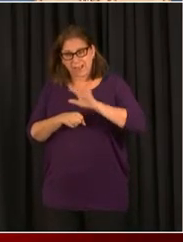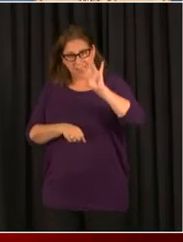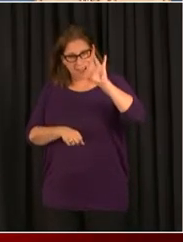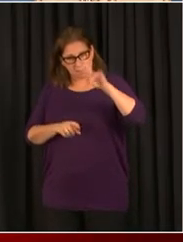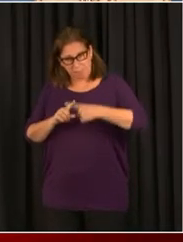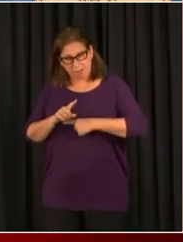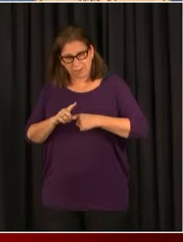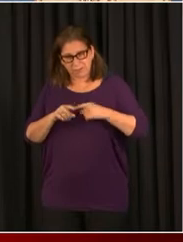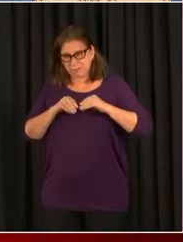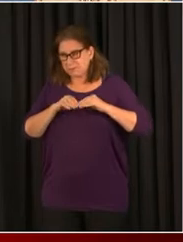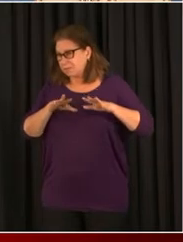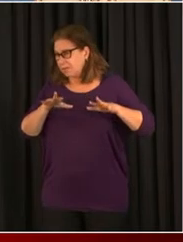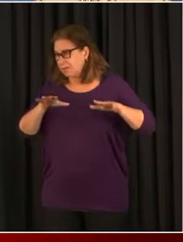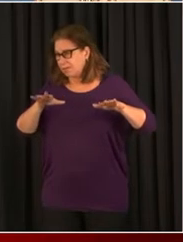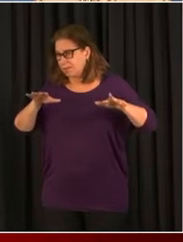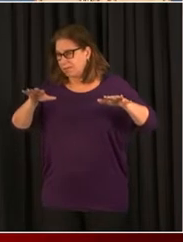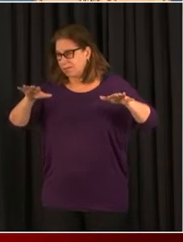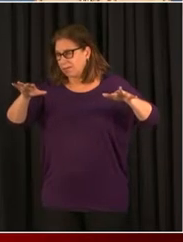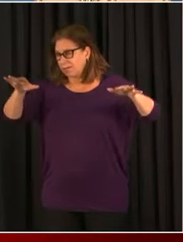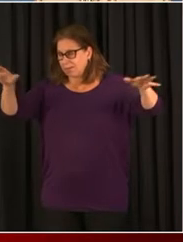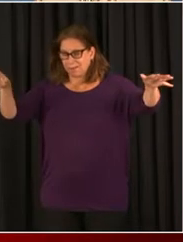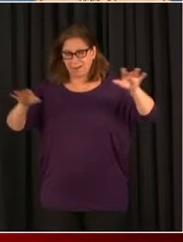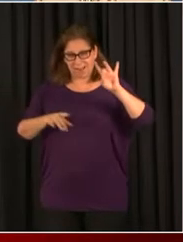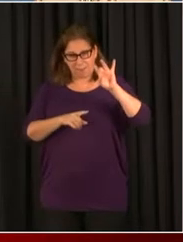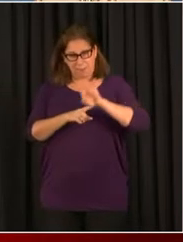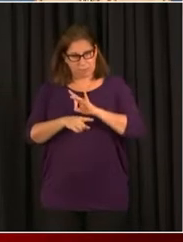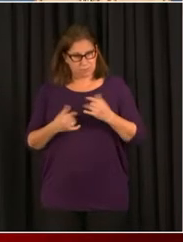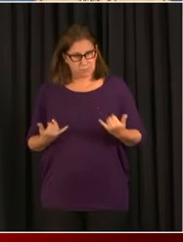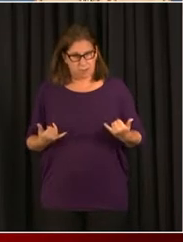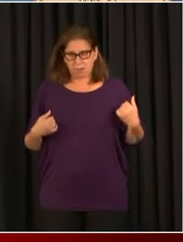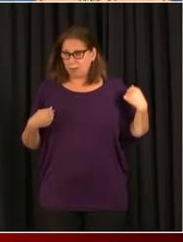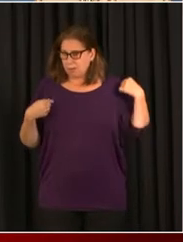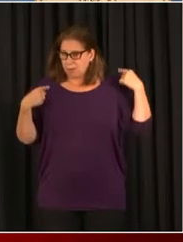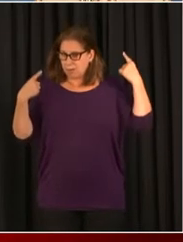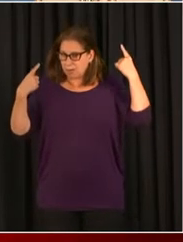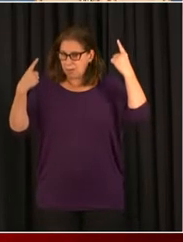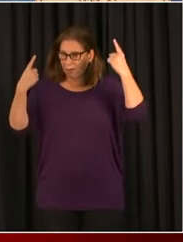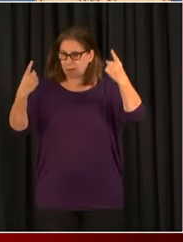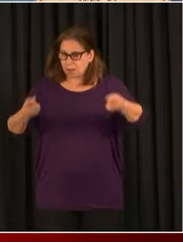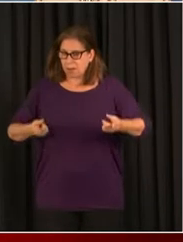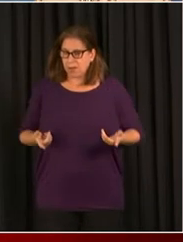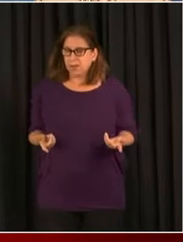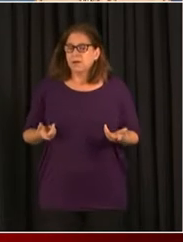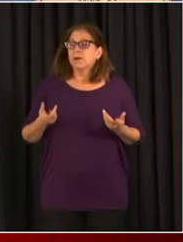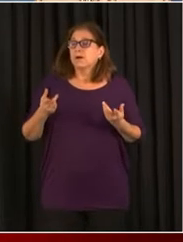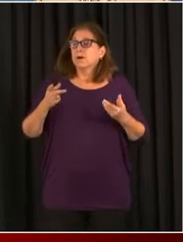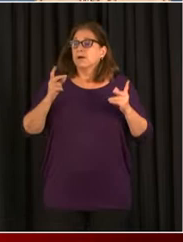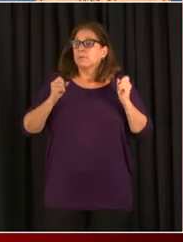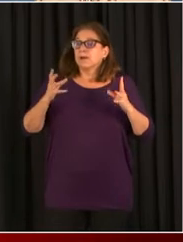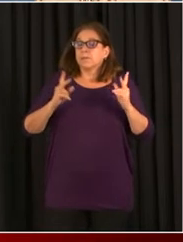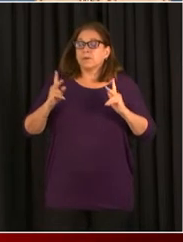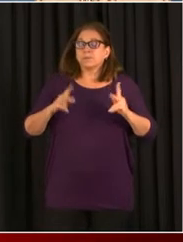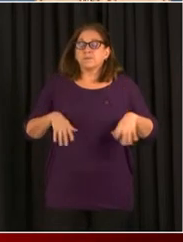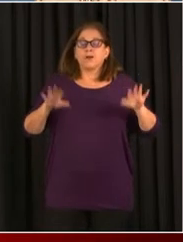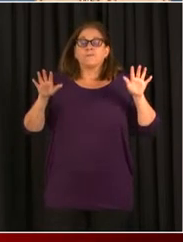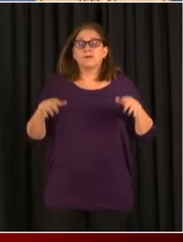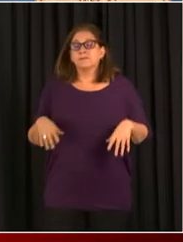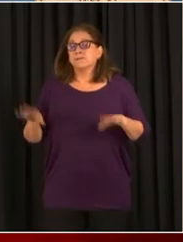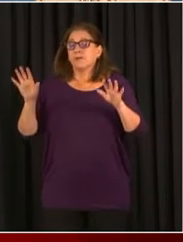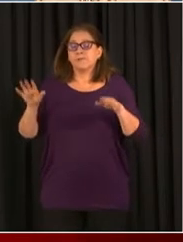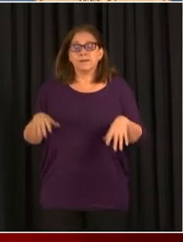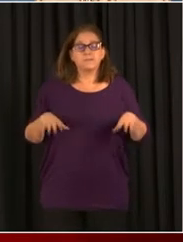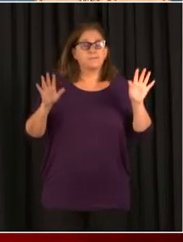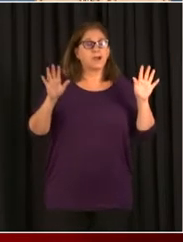that it has been more than worth it. We see and we look into the news each and every day about